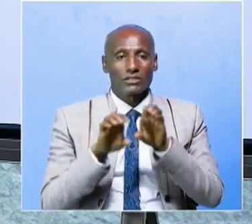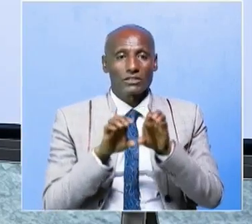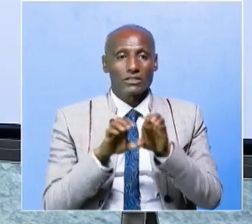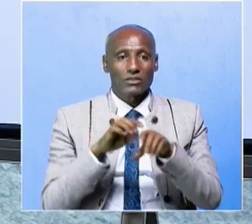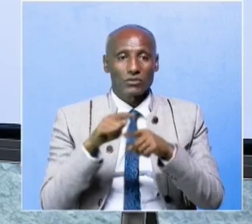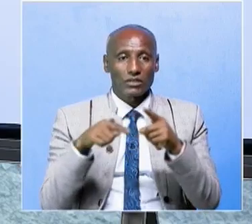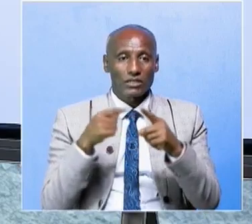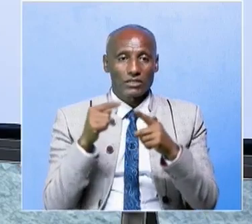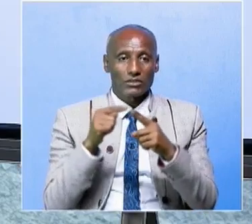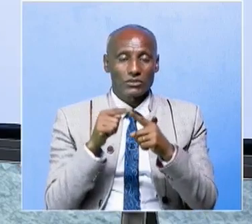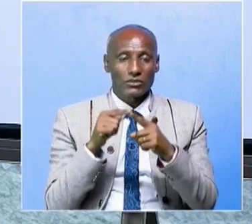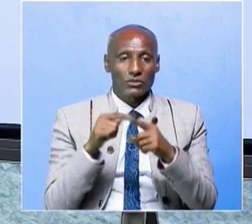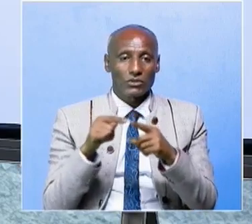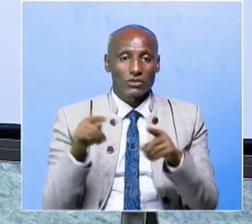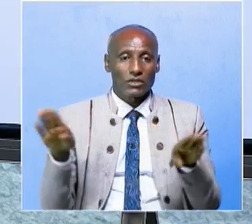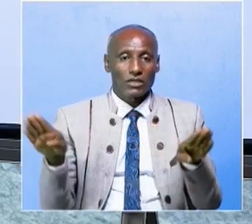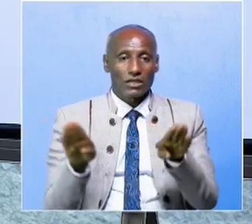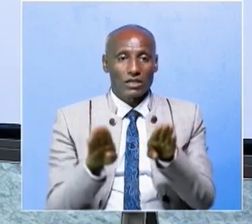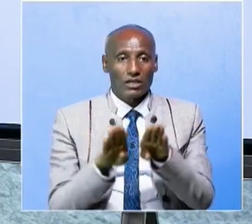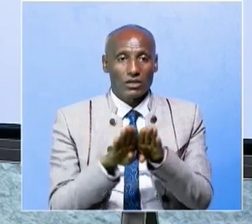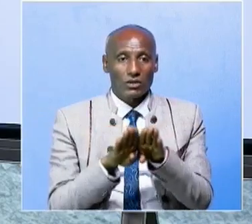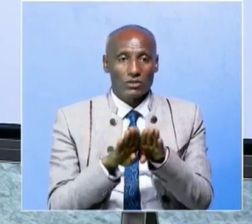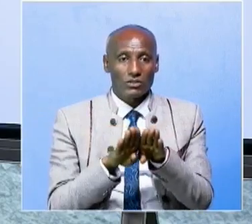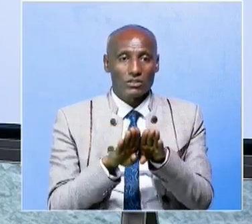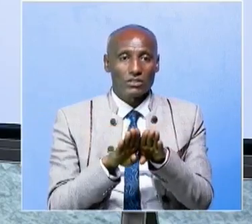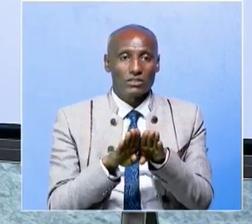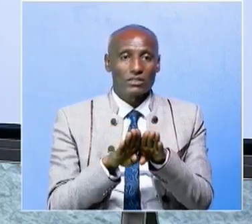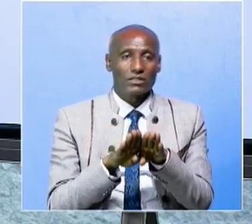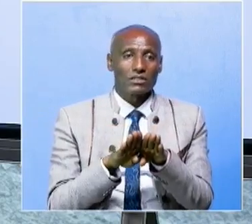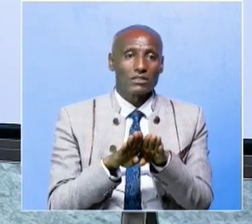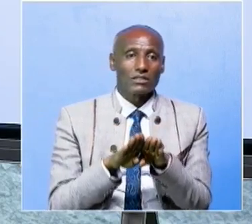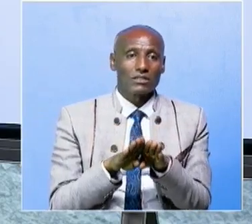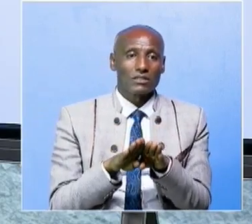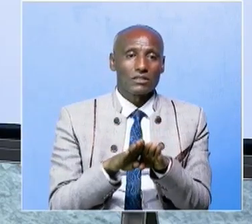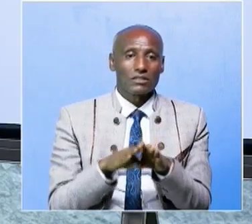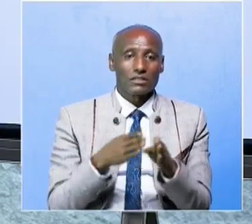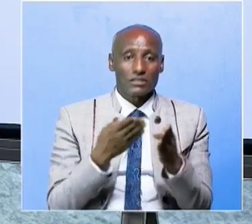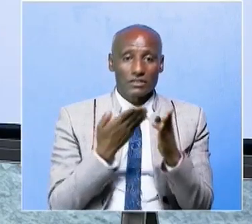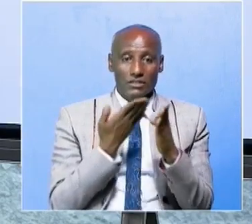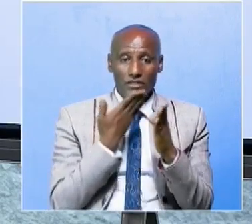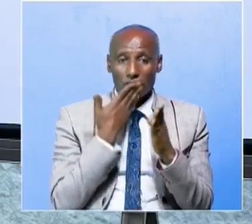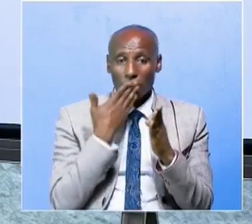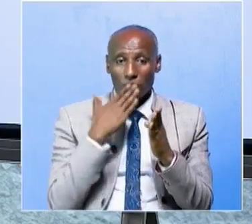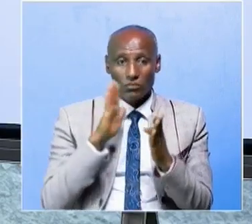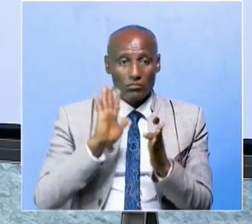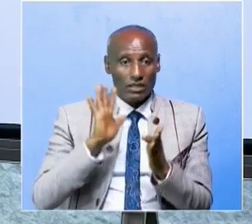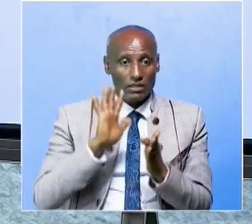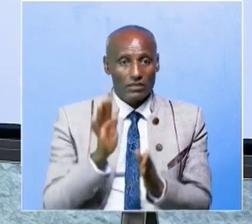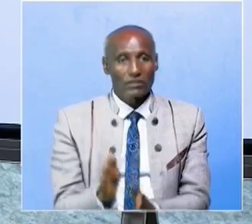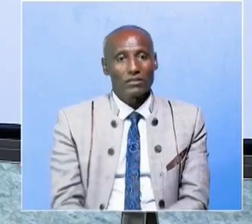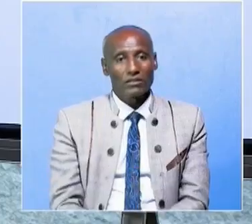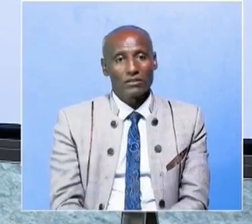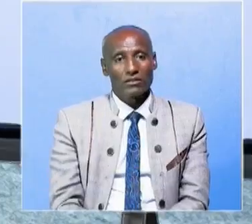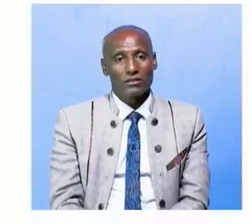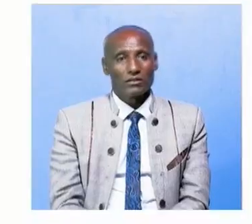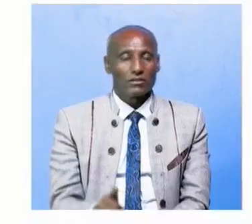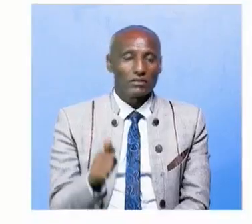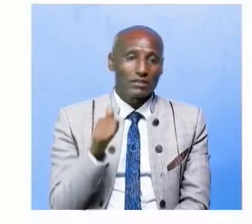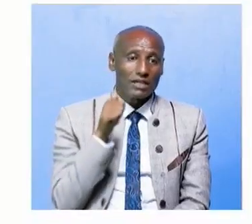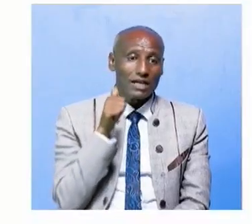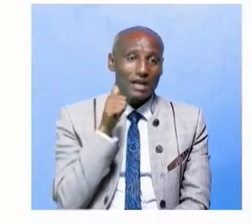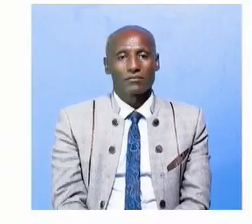their conversation. So they should do it with goodbyes, right? So Aster